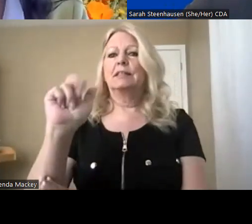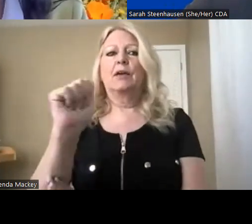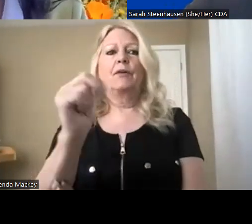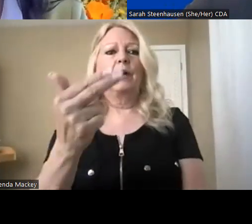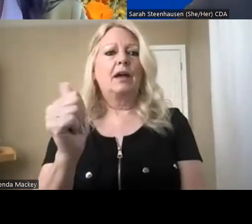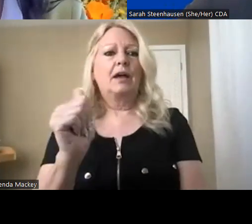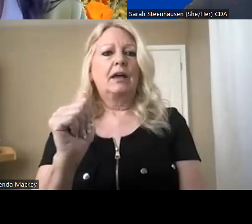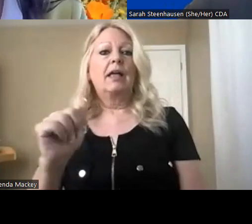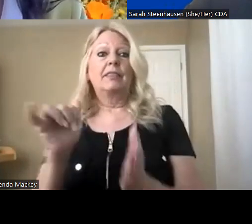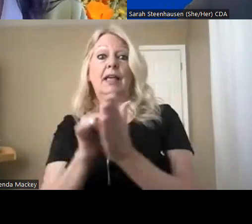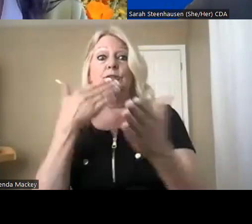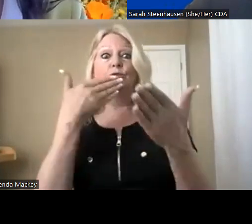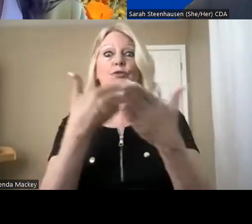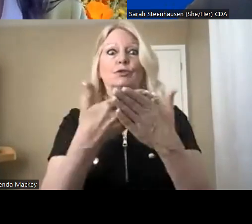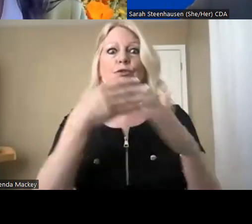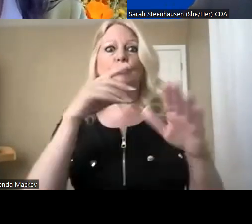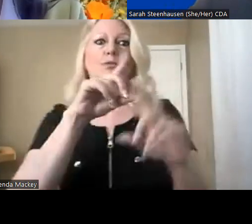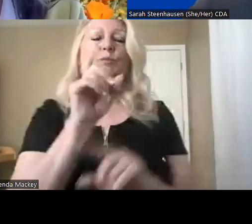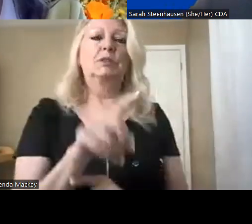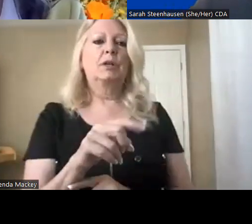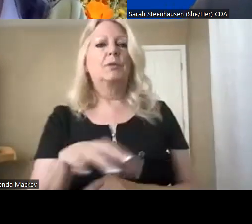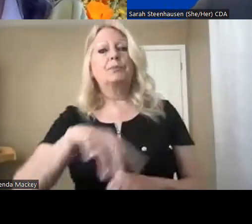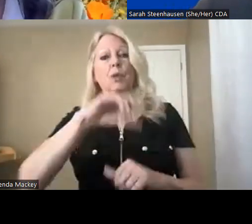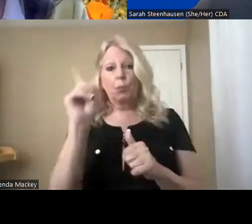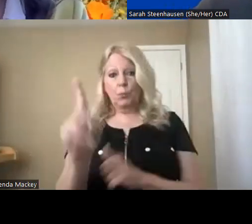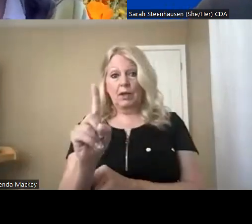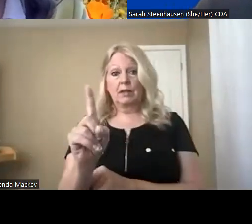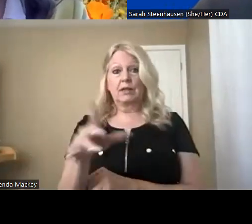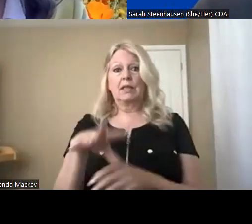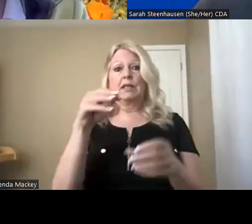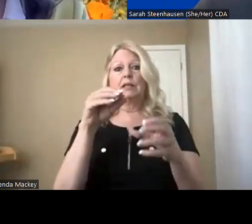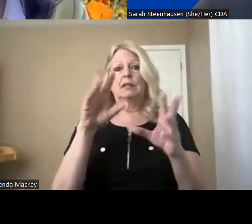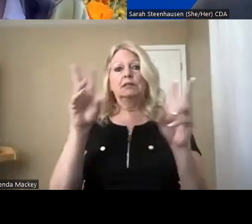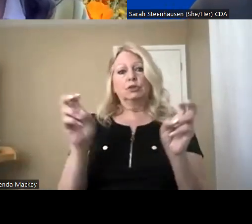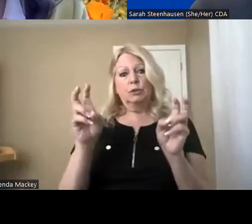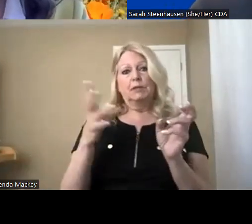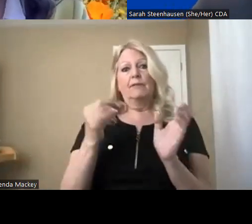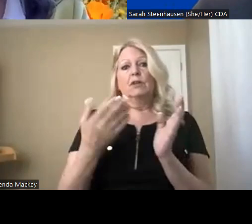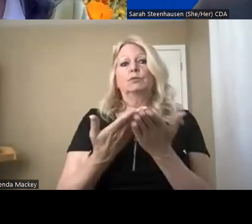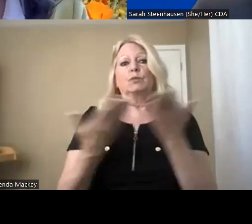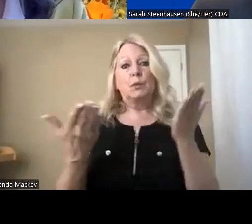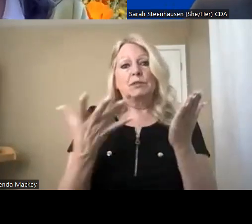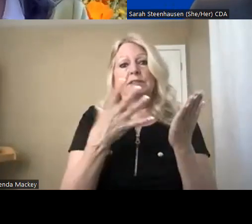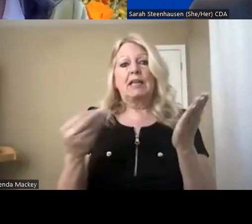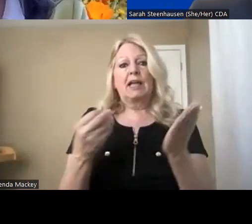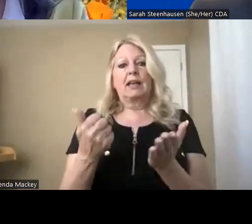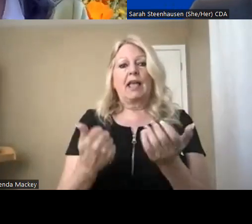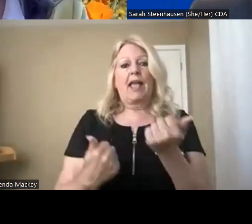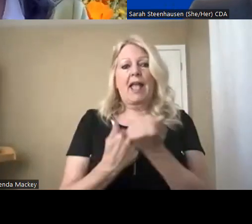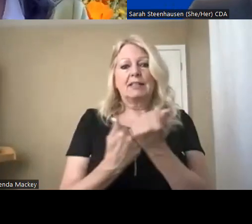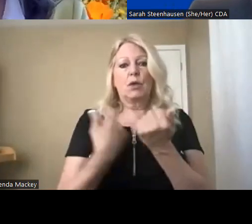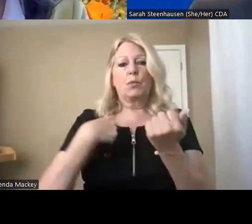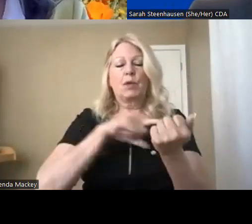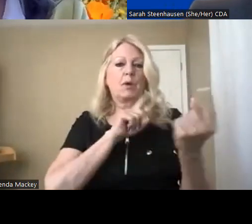a very key question. So 2 things. One, in terms of resource needs, we're going to be meeting, with our colleagues at